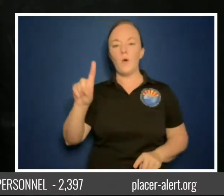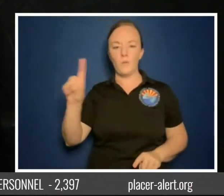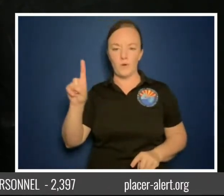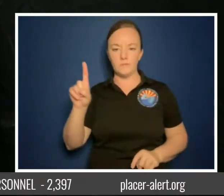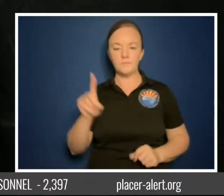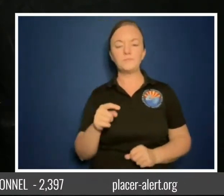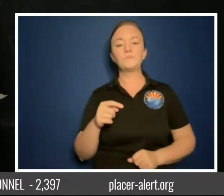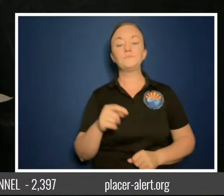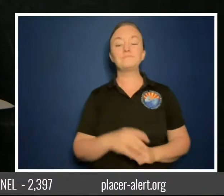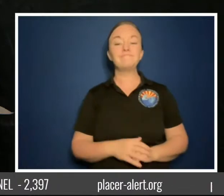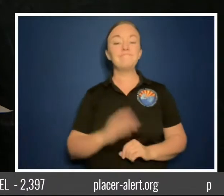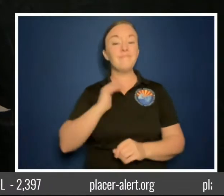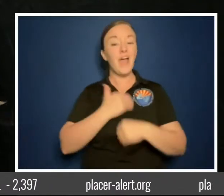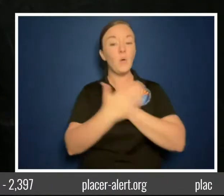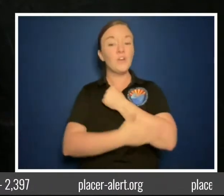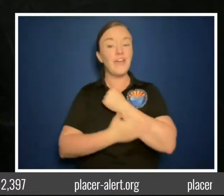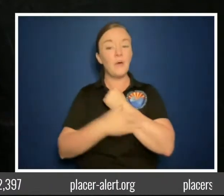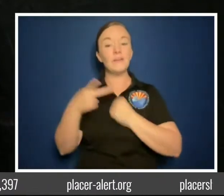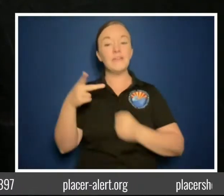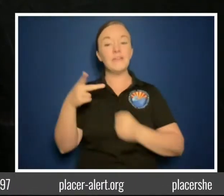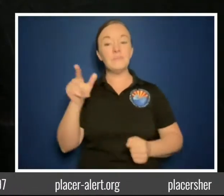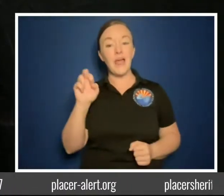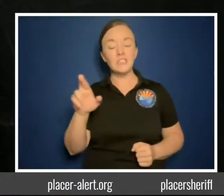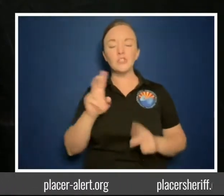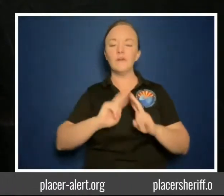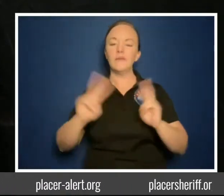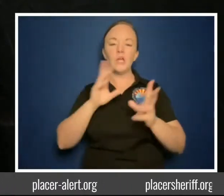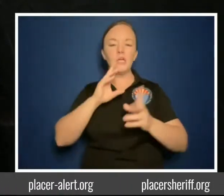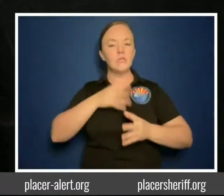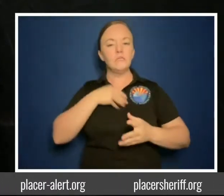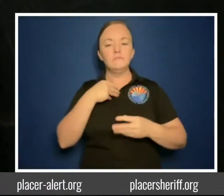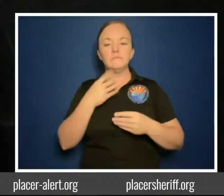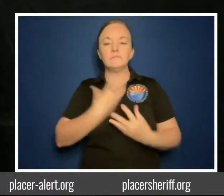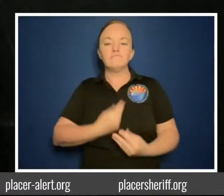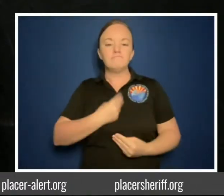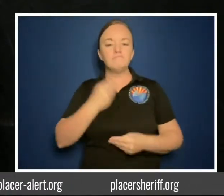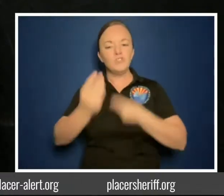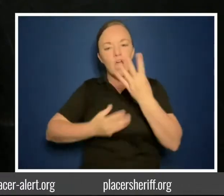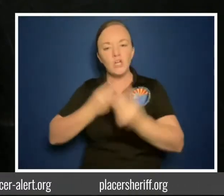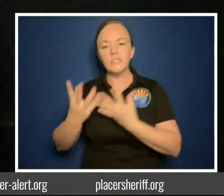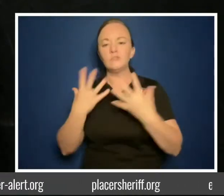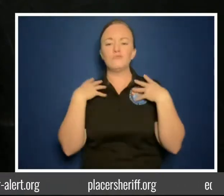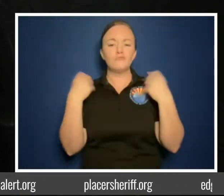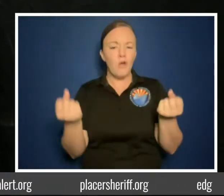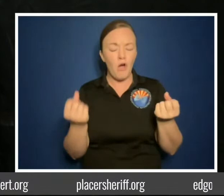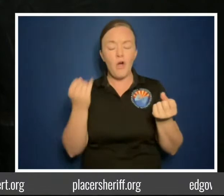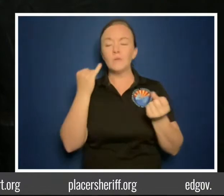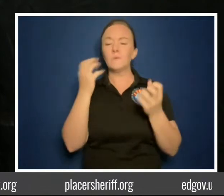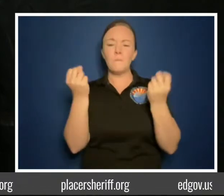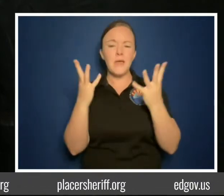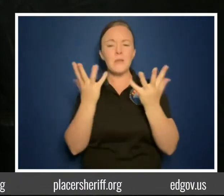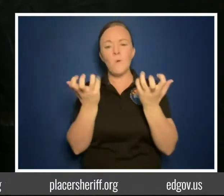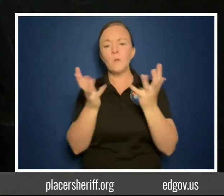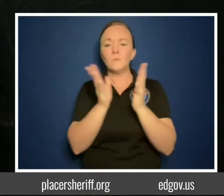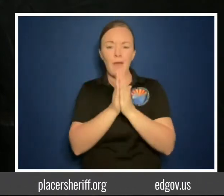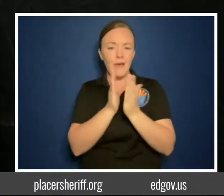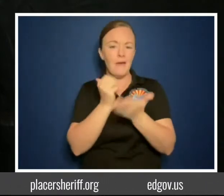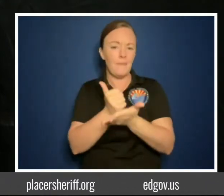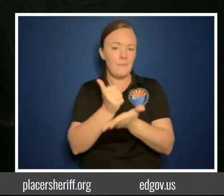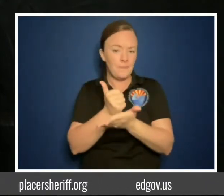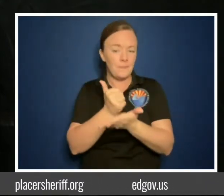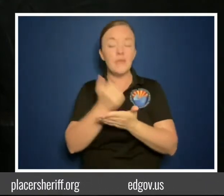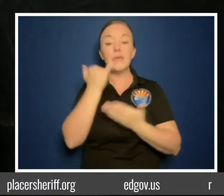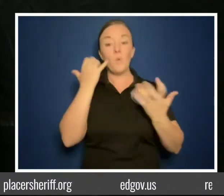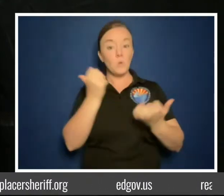generous community, a very strong community, and so let me just give you a couple options for how you can help. The first one is for those of